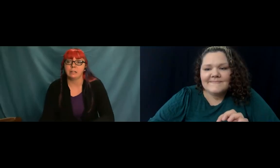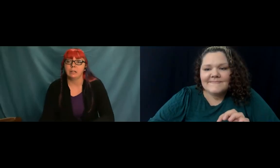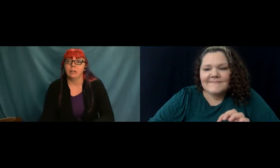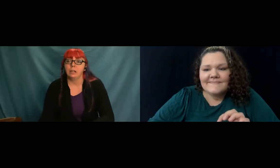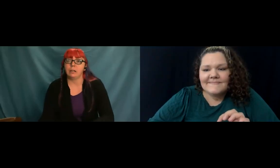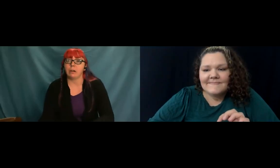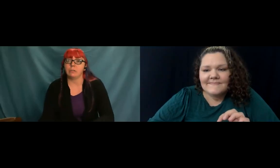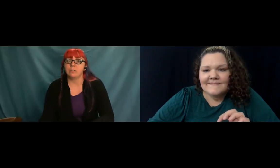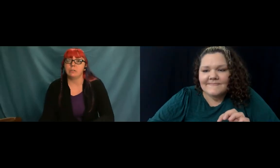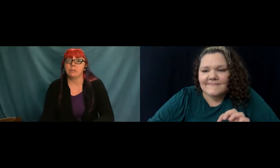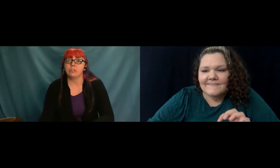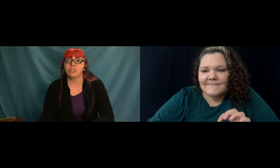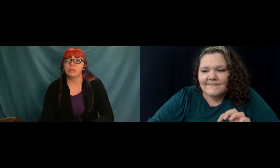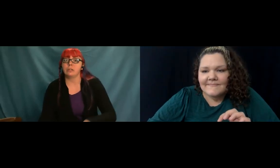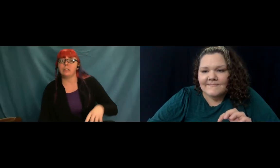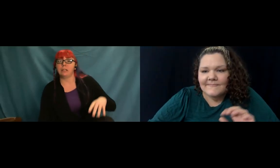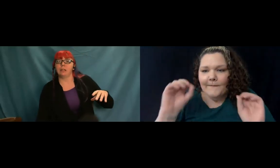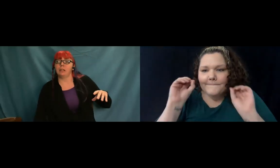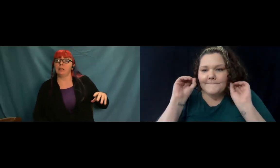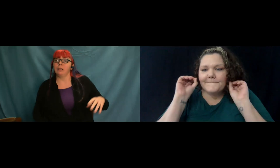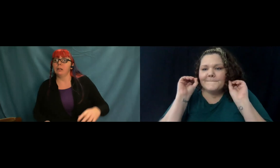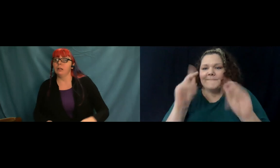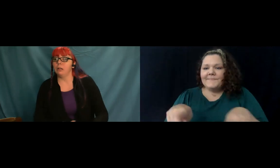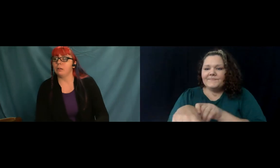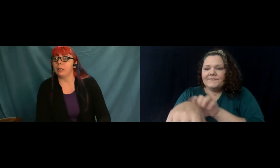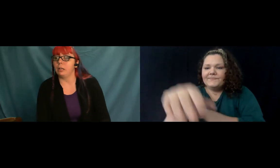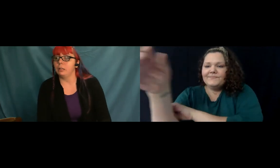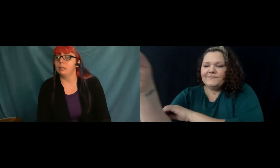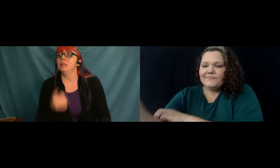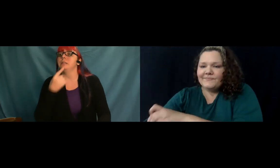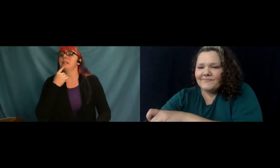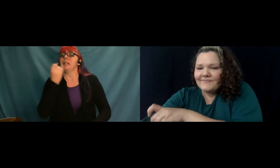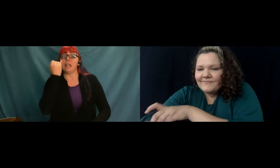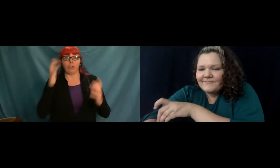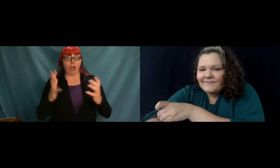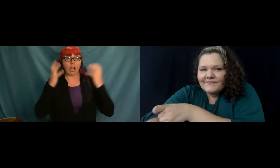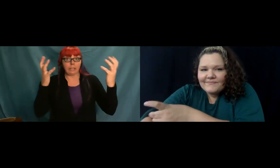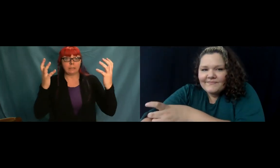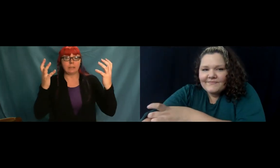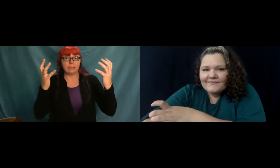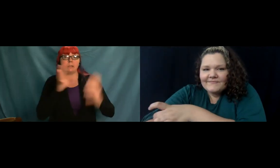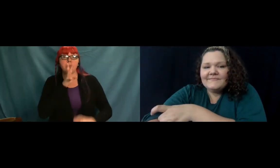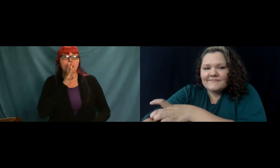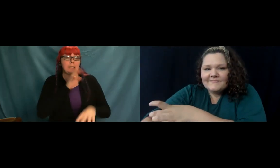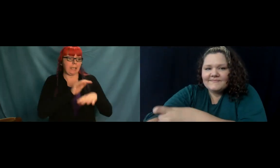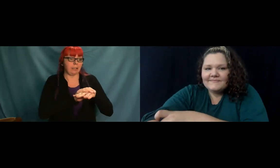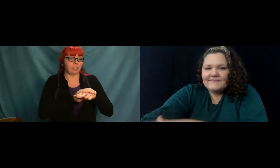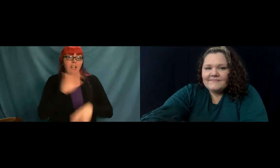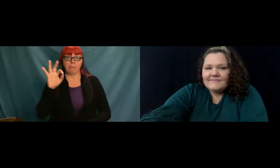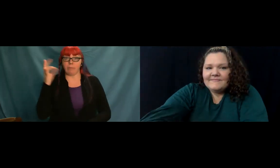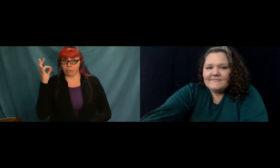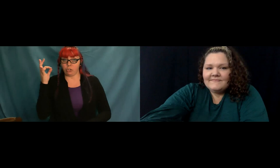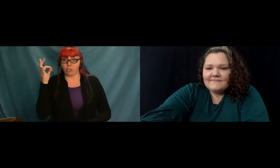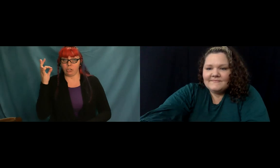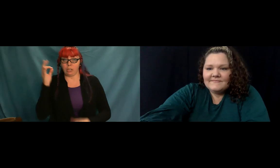chat. There is a question. If your audience speaks English and French, would you recommend writing image